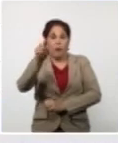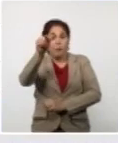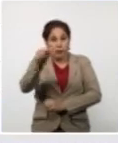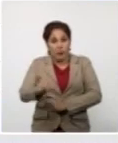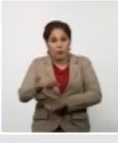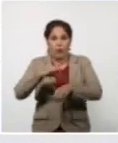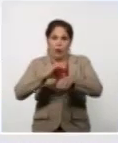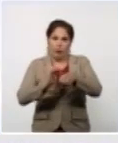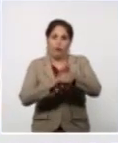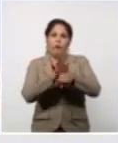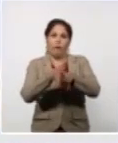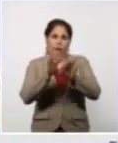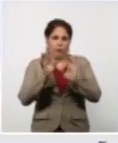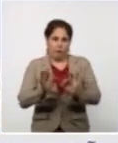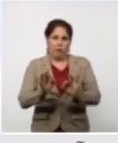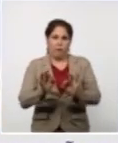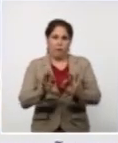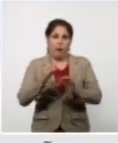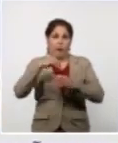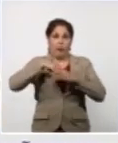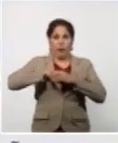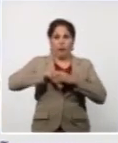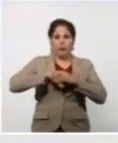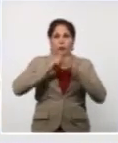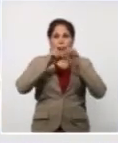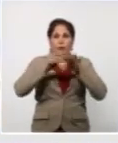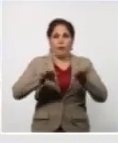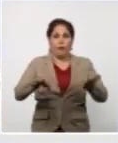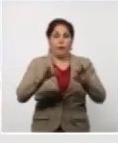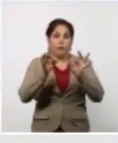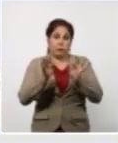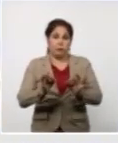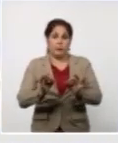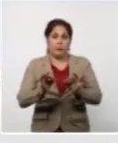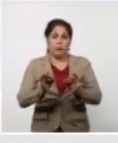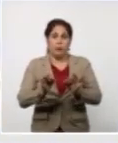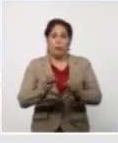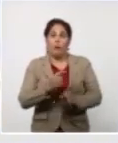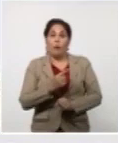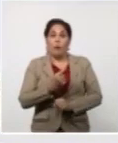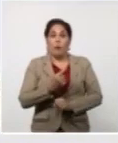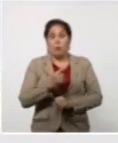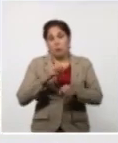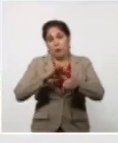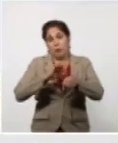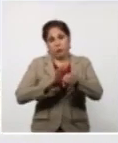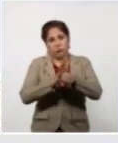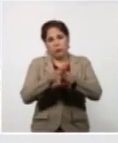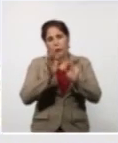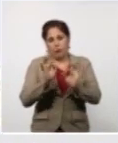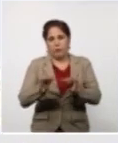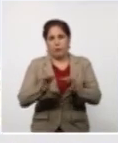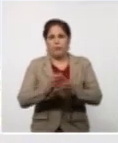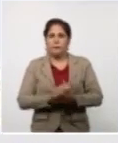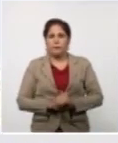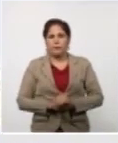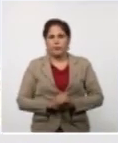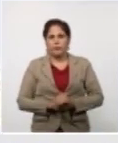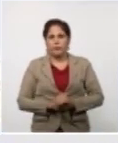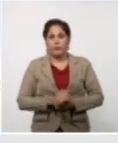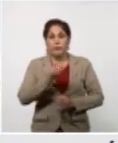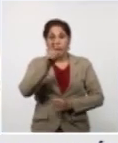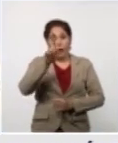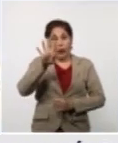Of the 14 cases confirmed yesterday, as it has been happening in the last few days, all